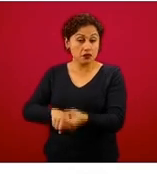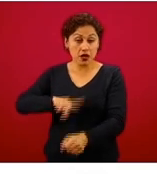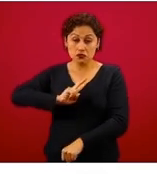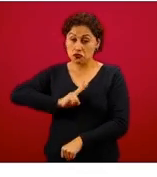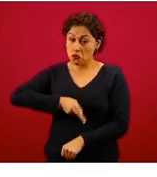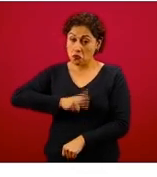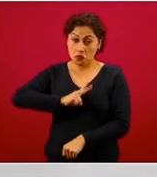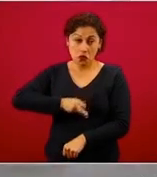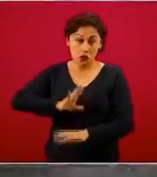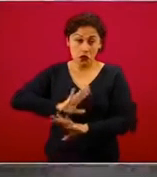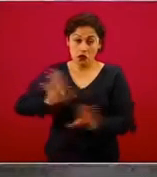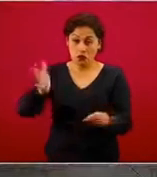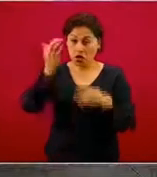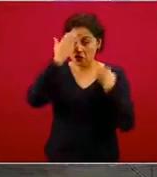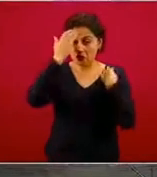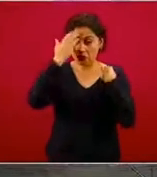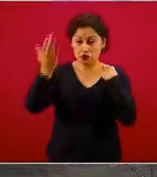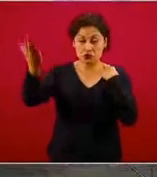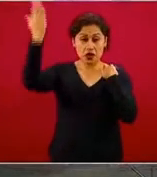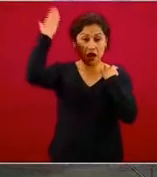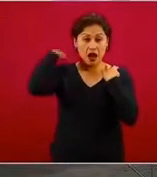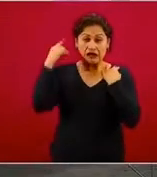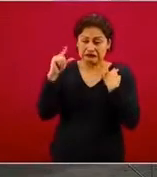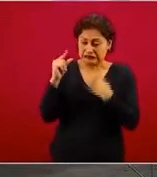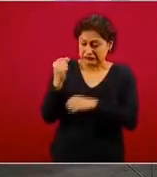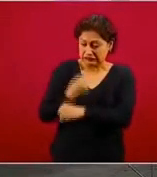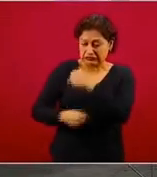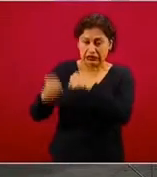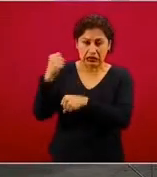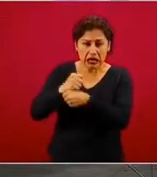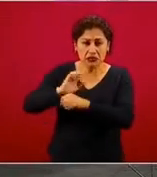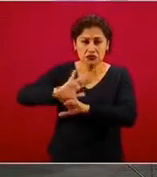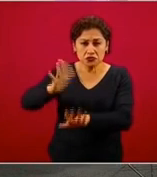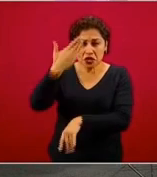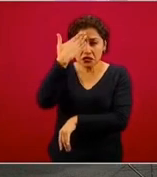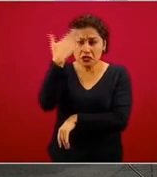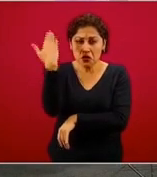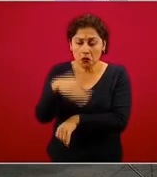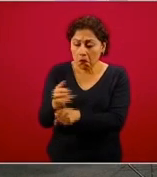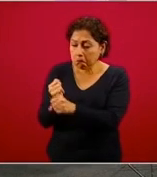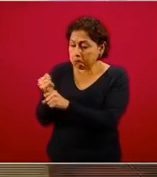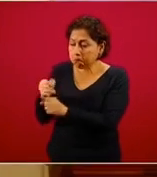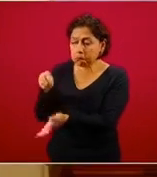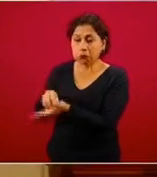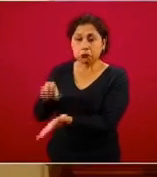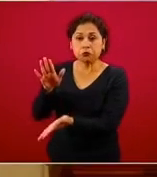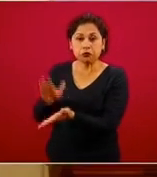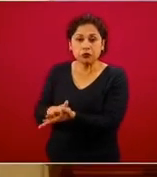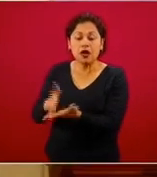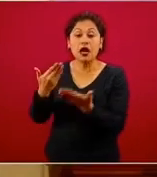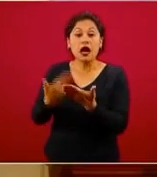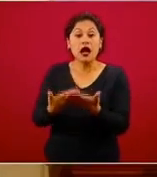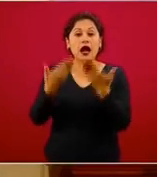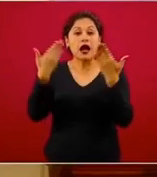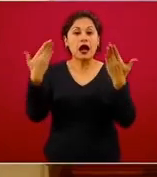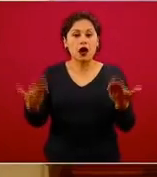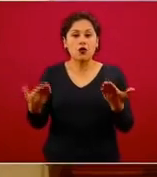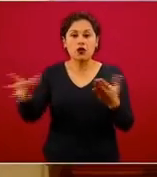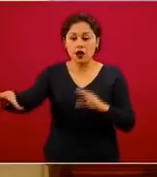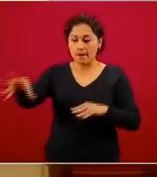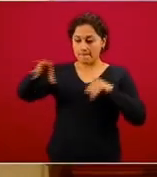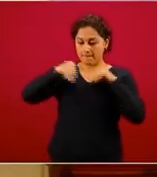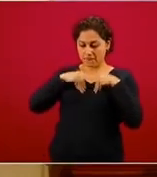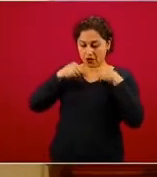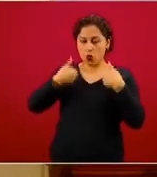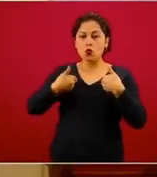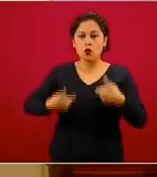dealing conocido y with publicado desde hace 70 años, the no es nada nuevo, pero ahora new tenemos coronavirus, ya the la llegada SARS-CoV-2. directa al ser humano.